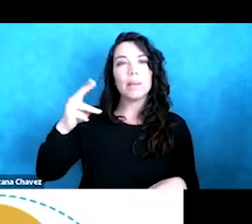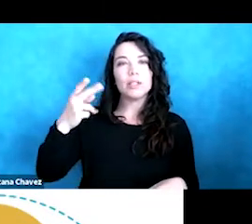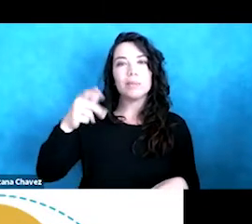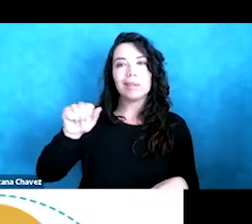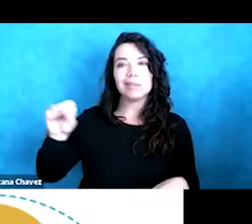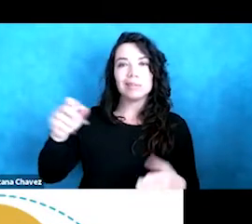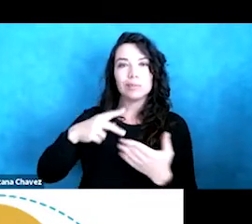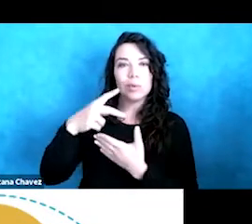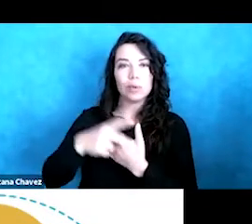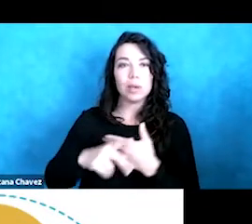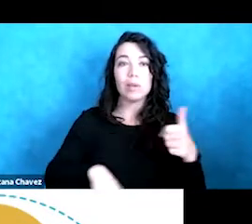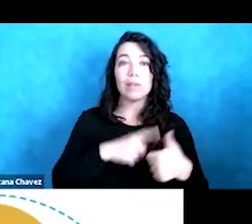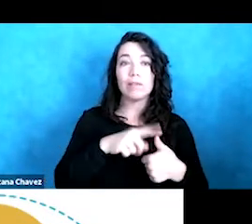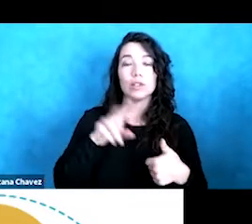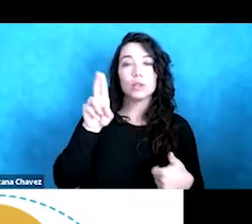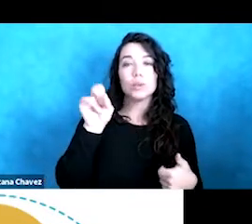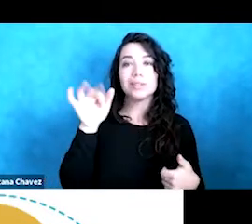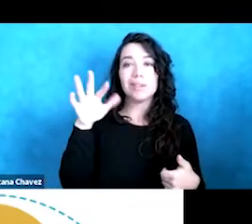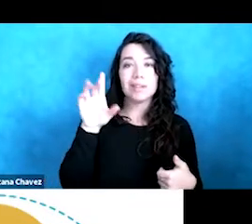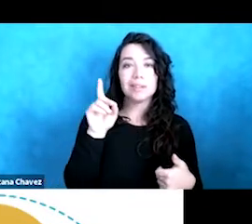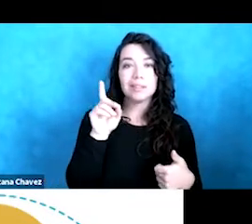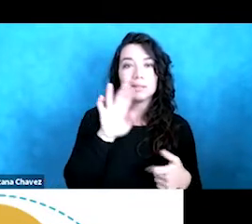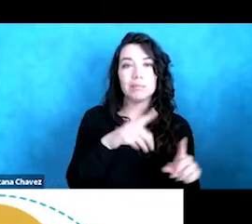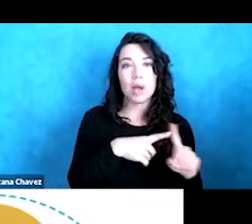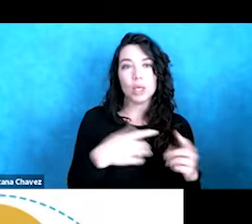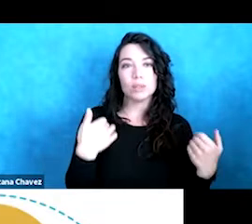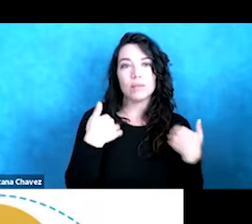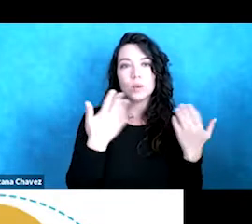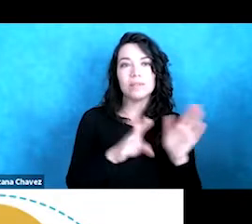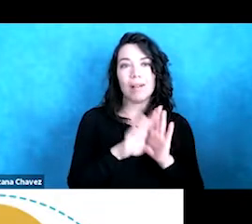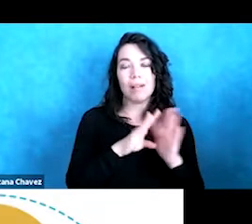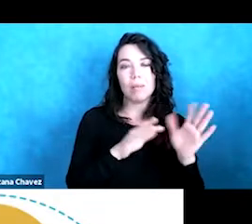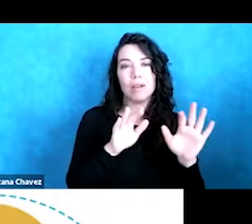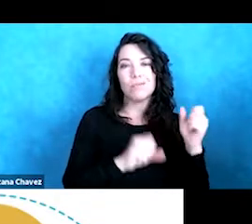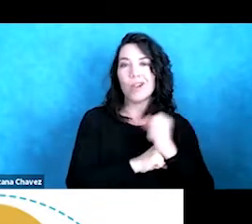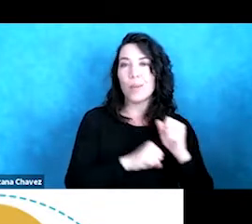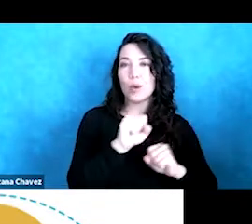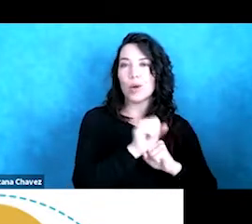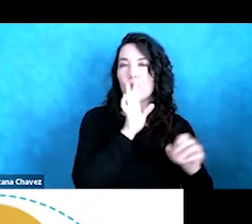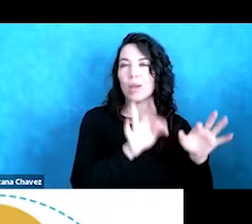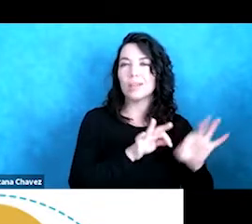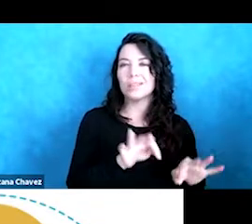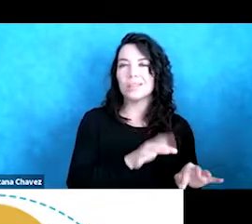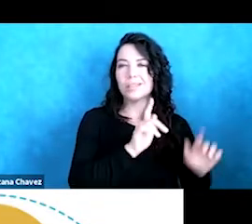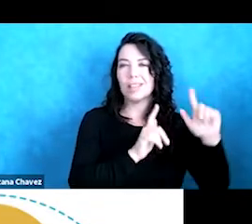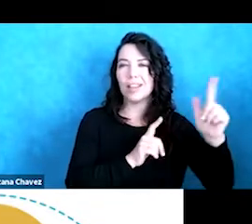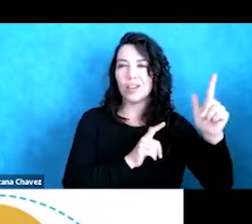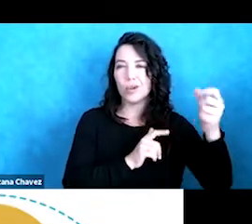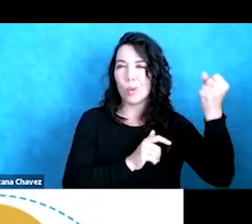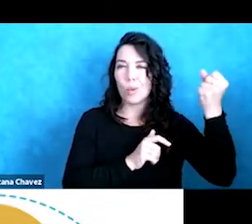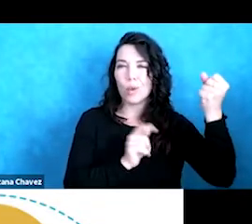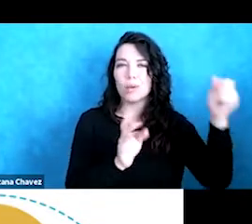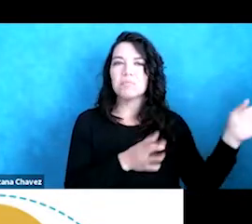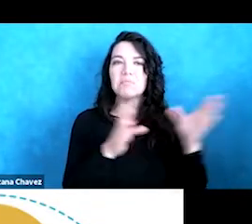USAID's Positive Youth Development Framework, which I will discuss a little bit more in just a minute. The other 2, we have the Social